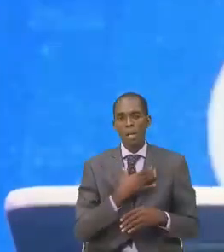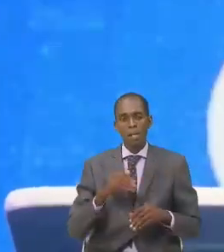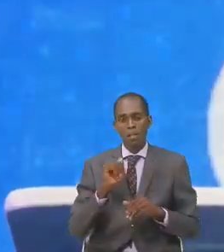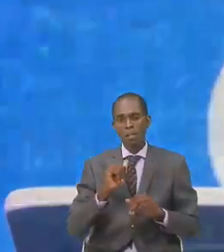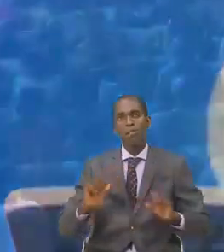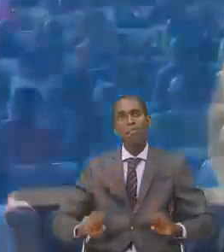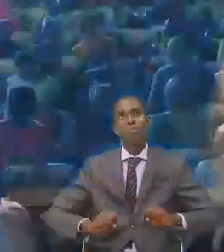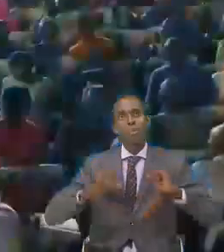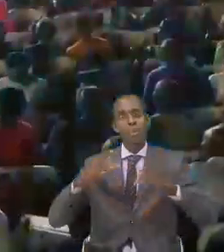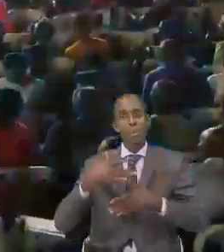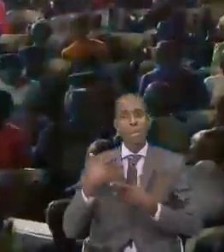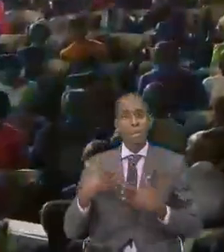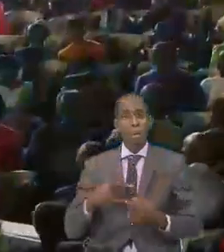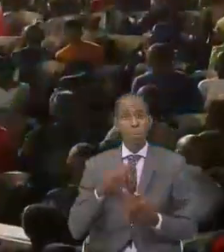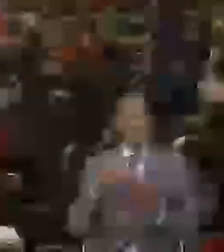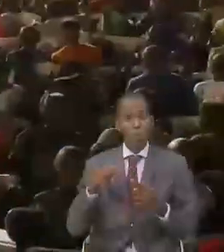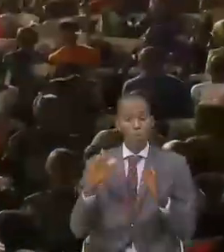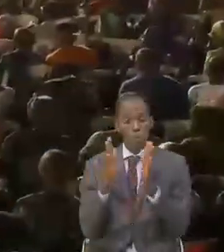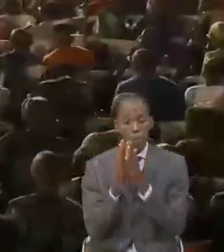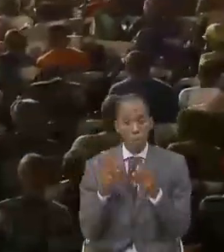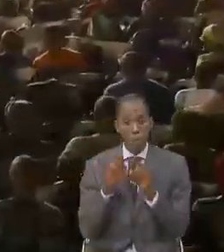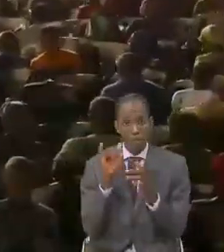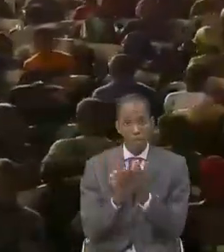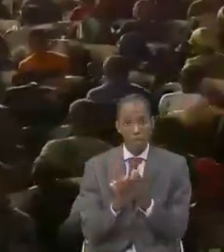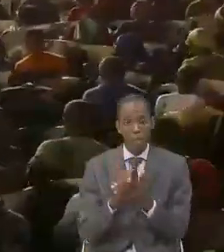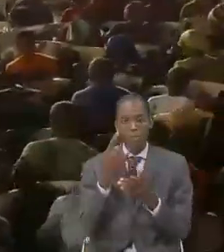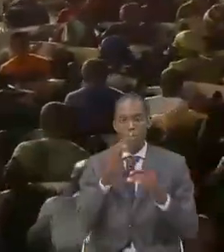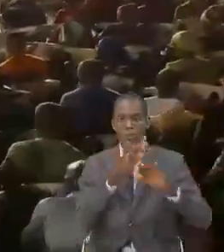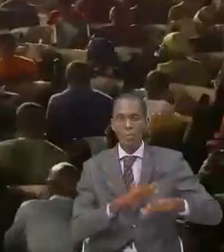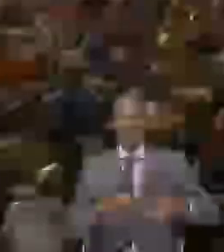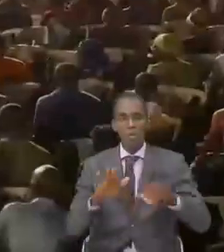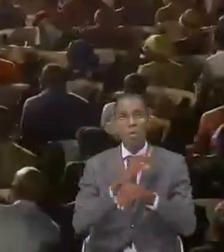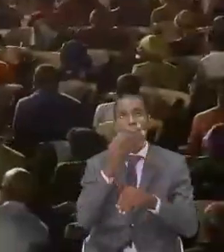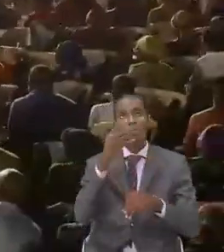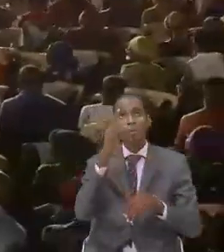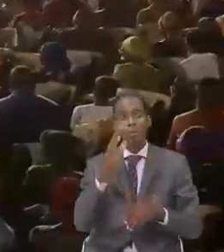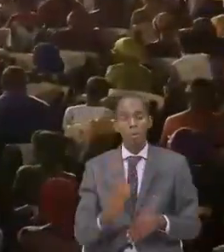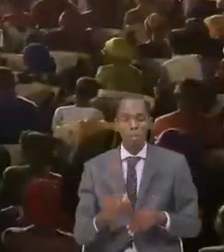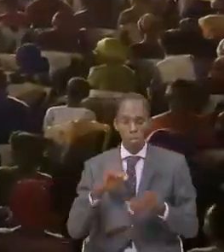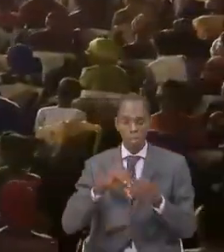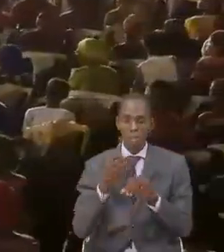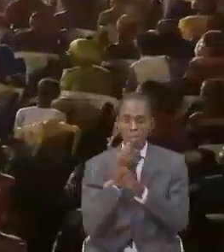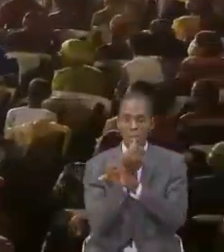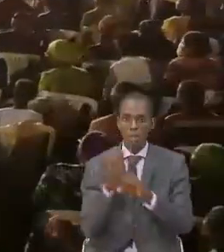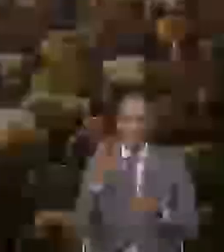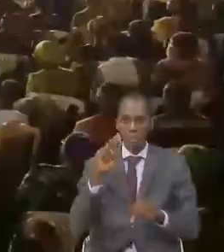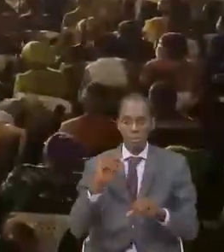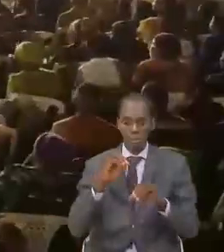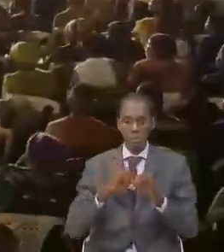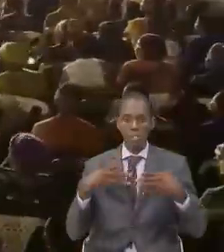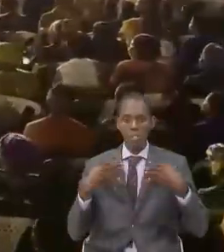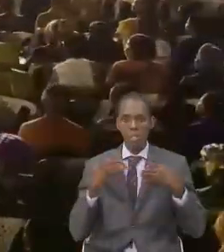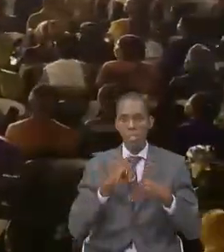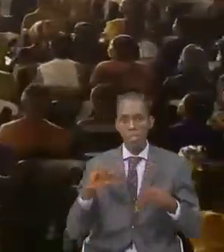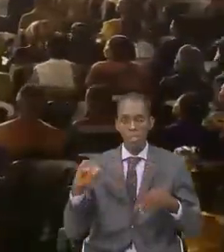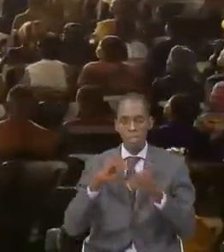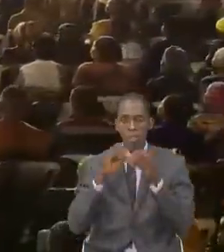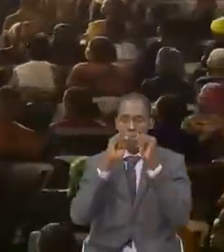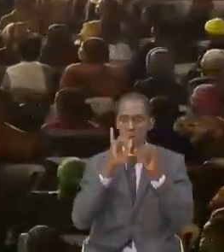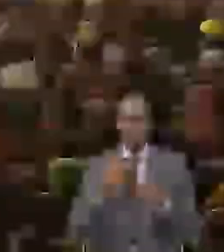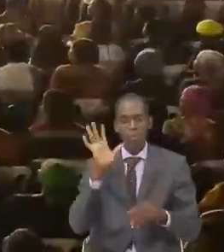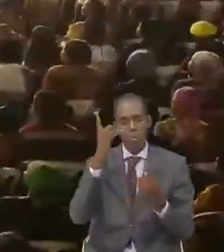prayer from a submissive heart. And when you do that tonight, the mercy of God in